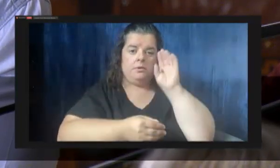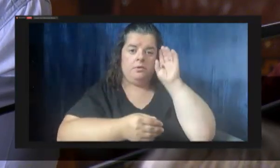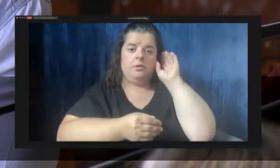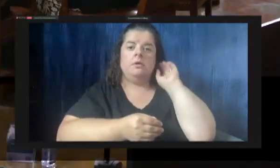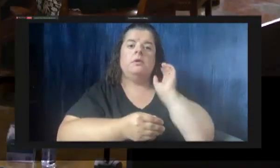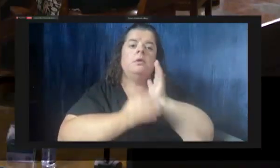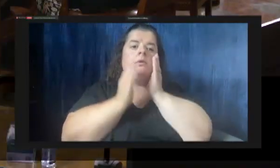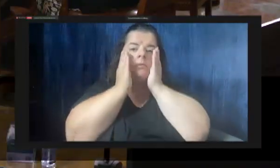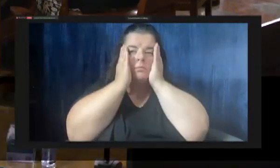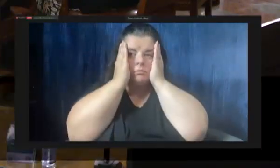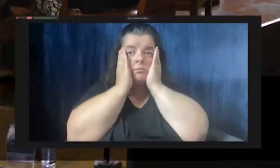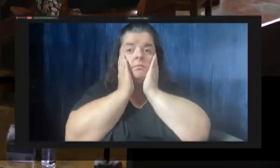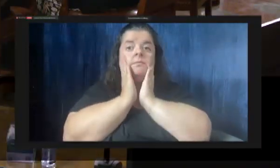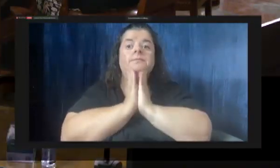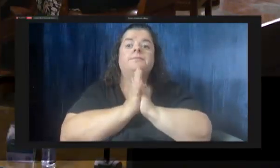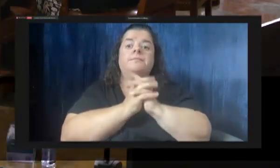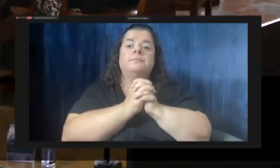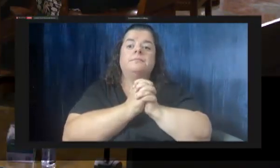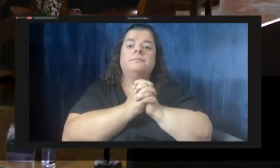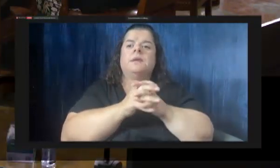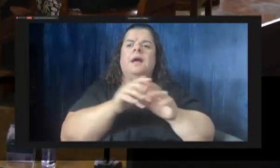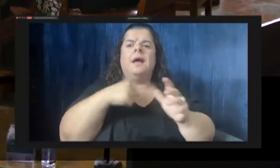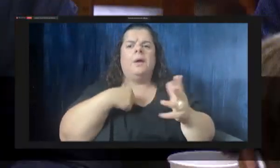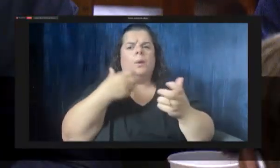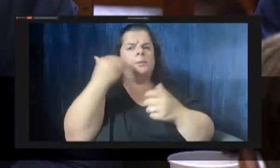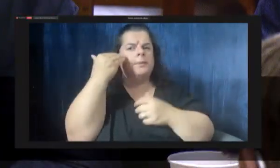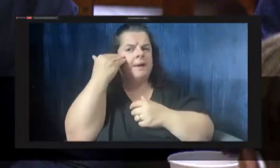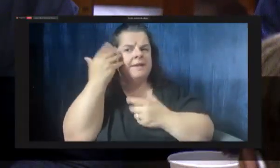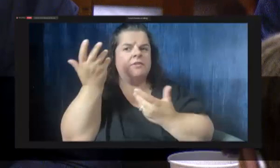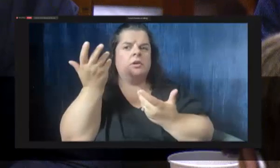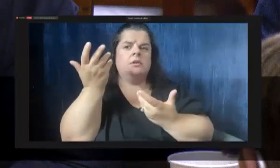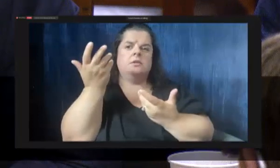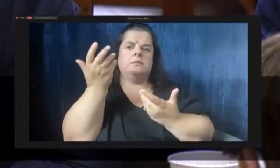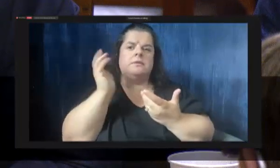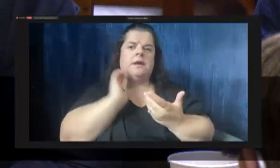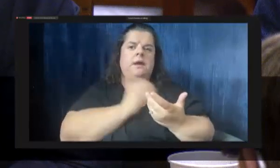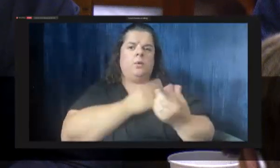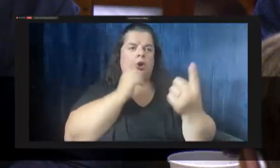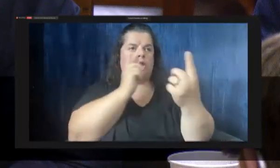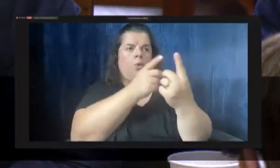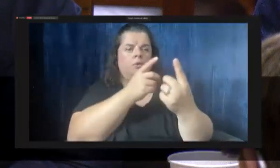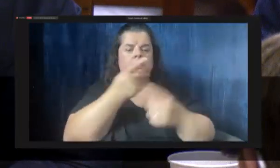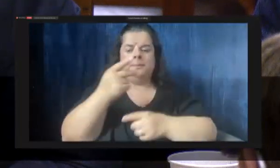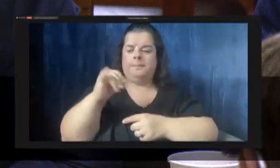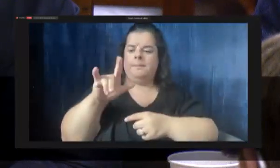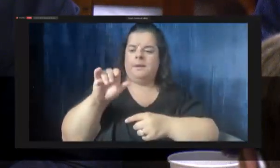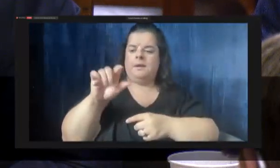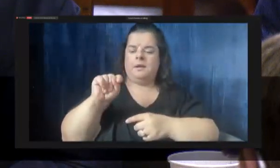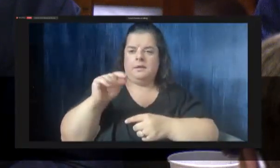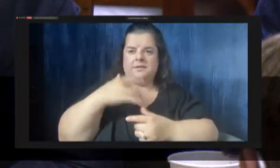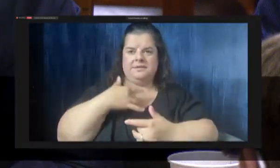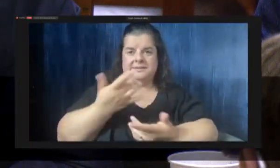Mm. Yeah, I just want to be mindful of the goals that we have here. And the pilot just seems like a pilot that is